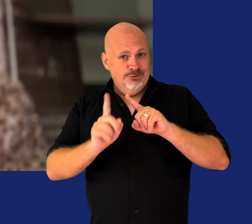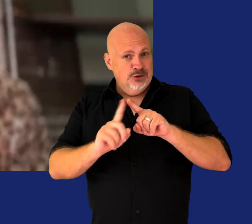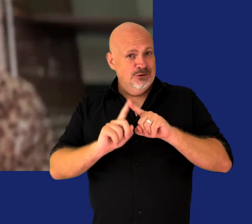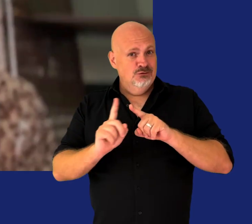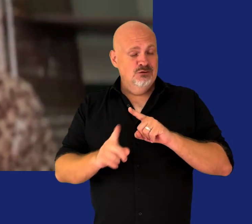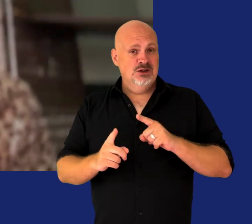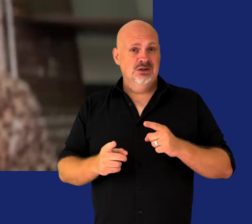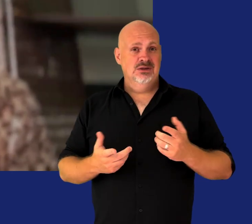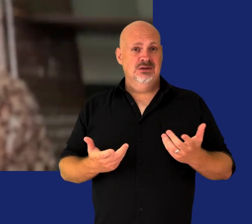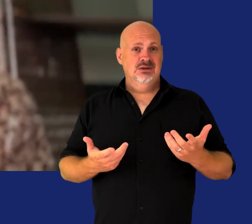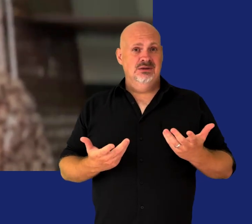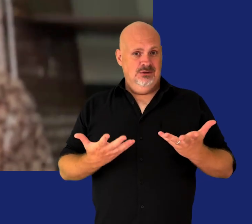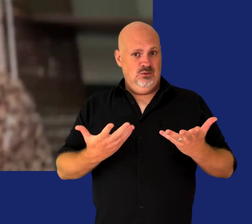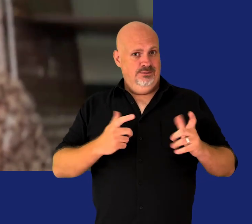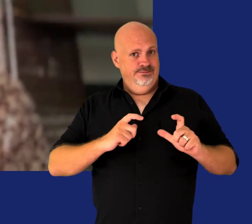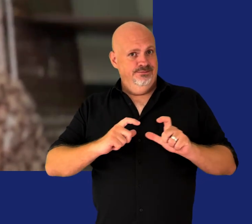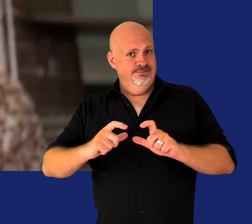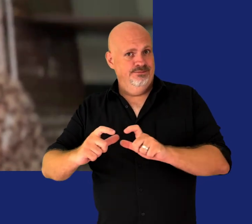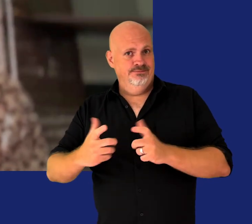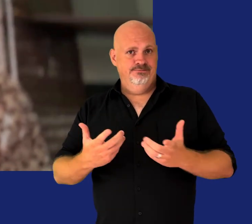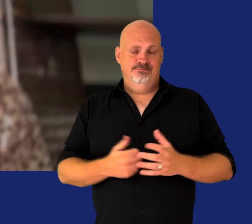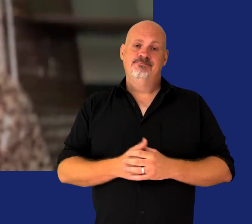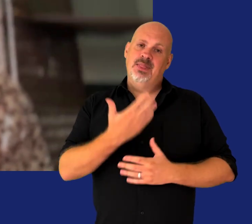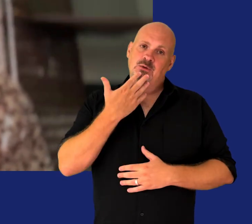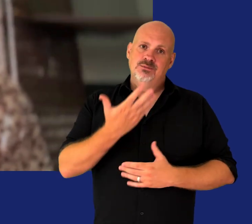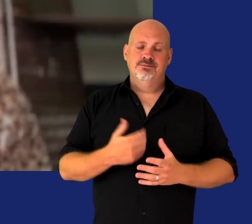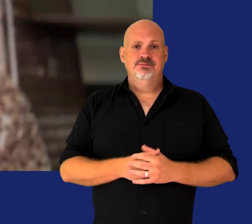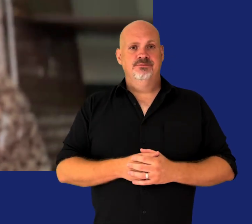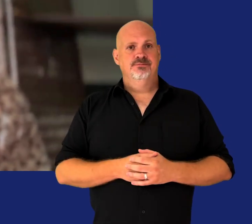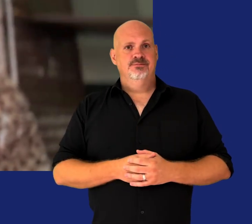many levels to continue. Thank you.